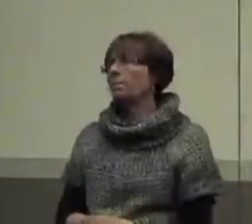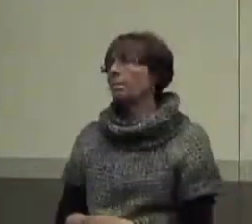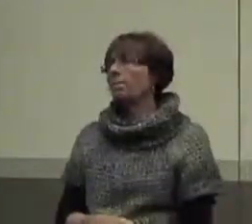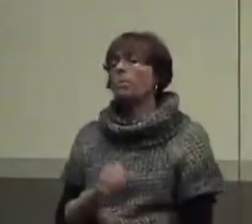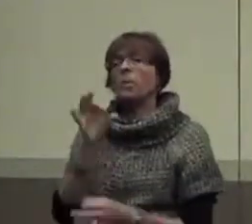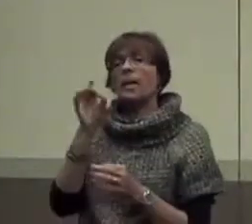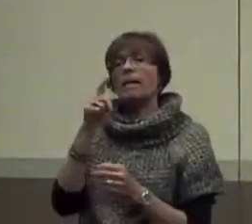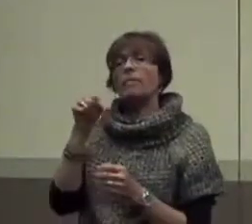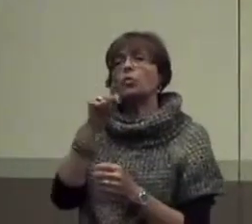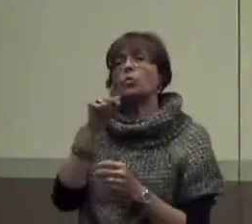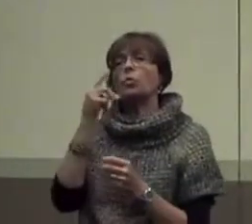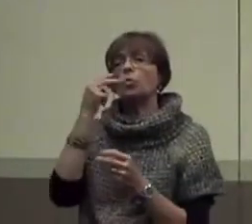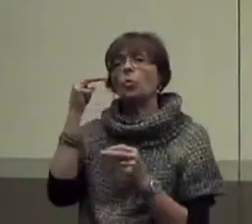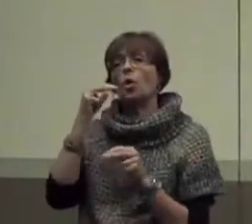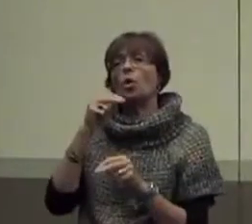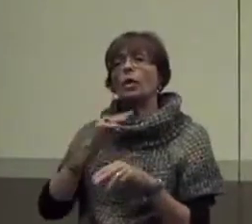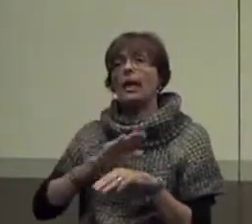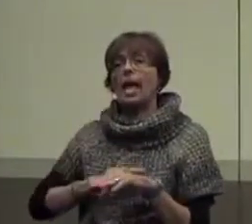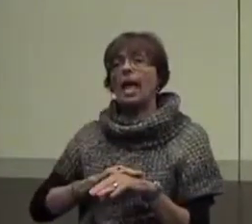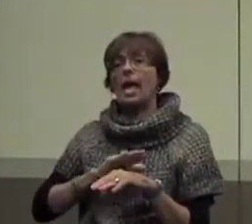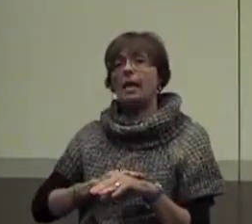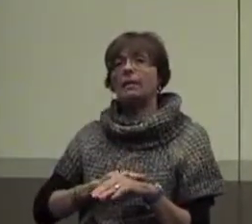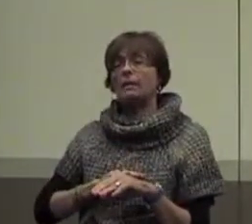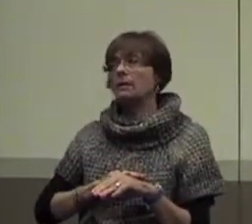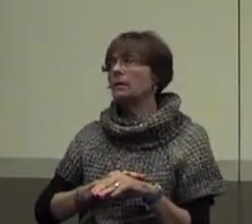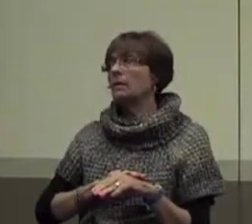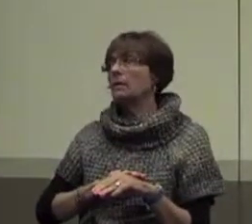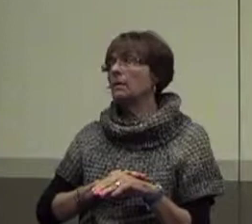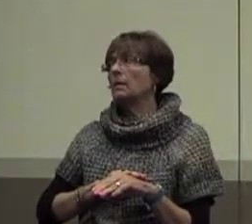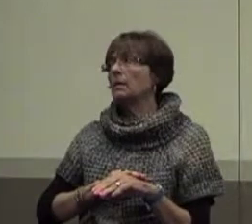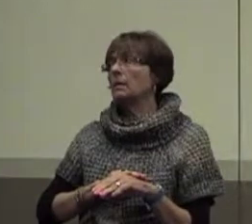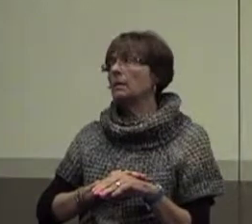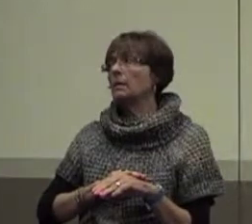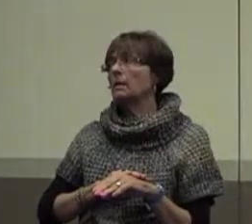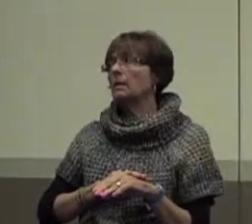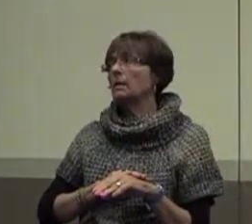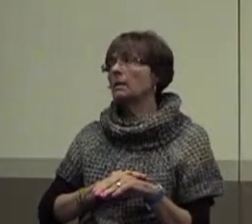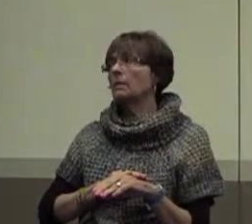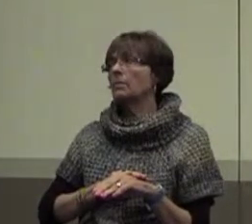if you guys look at, let's see, sorry.